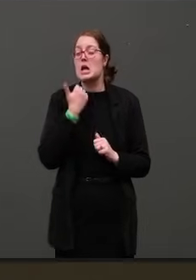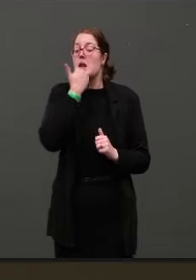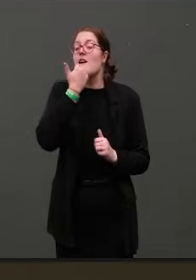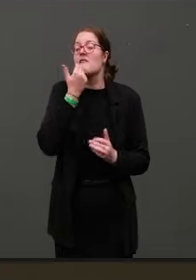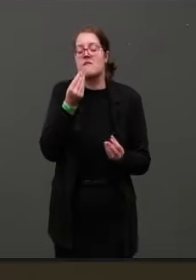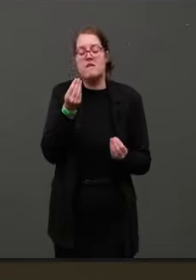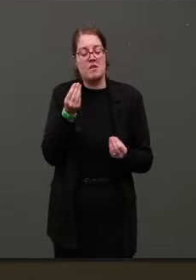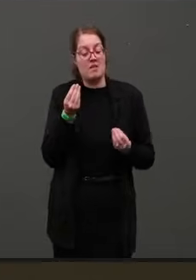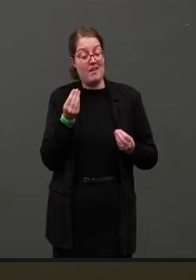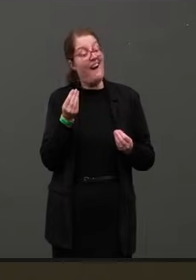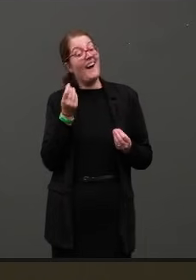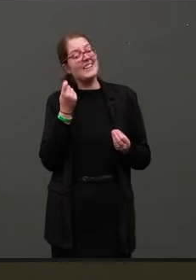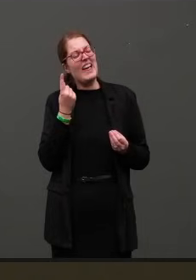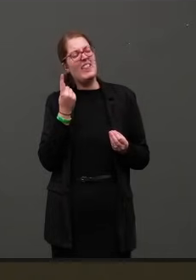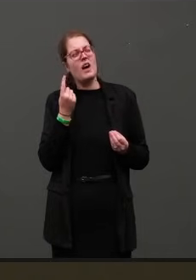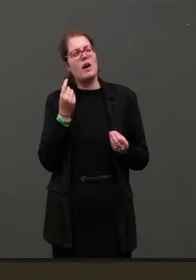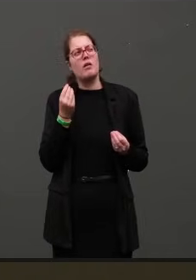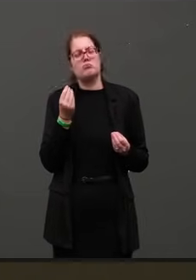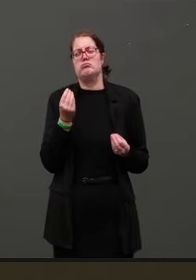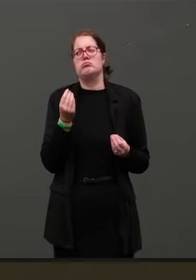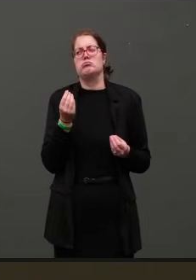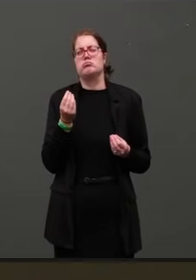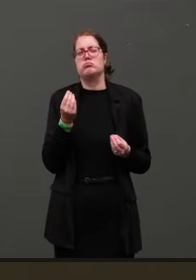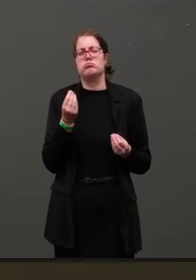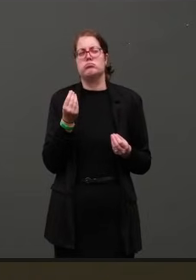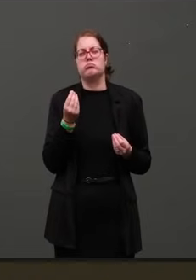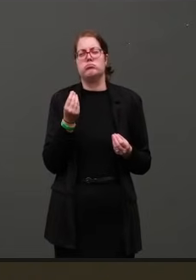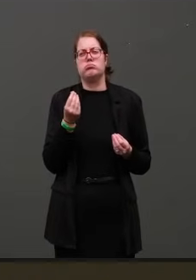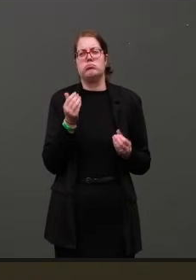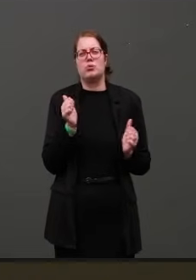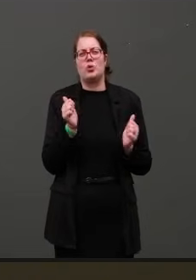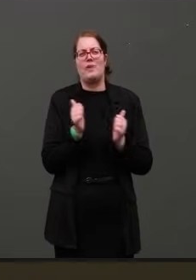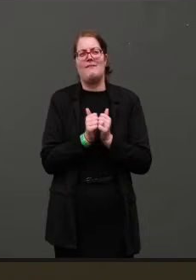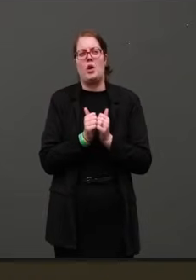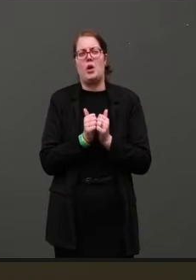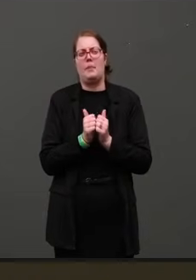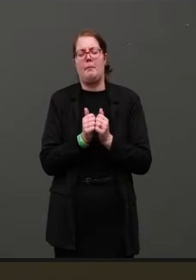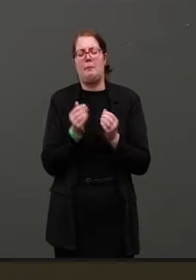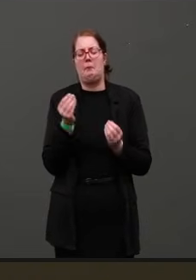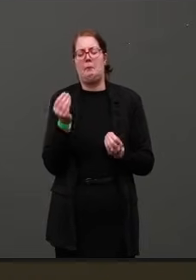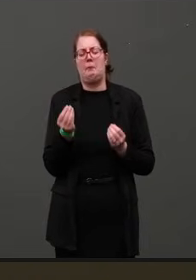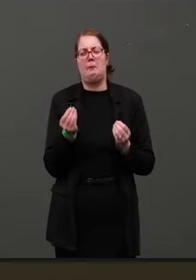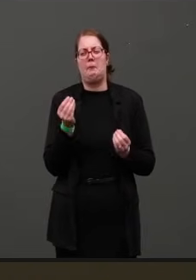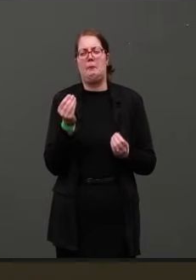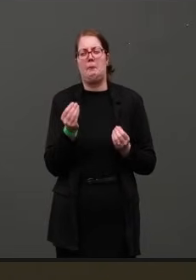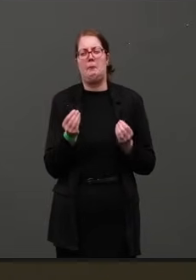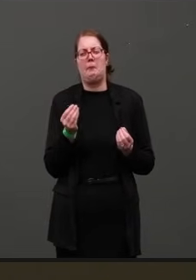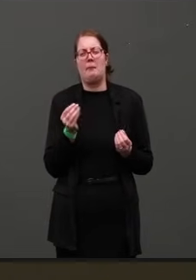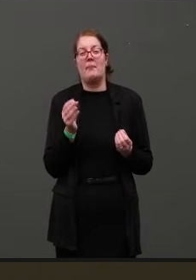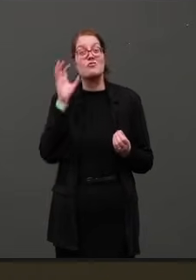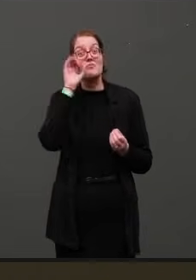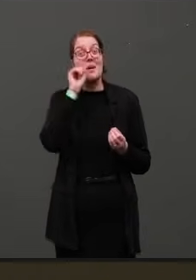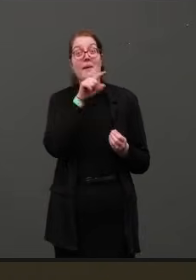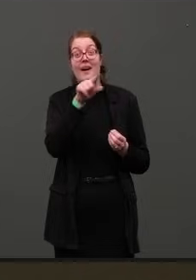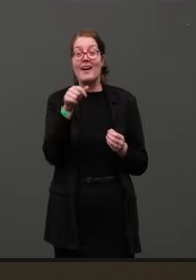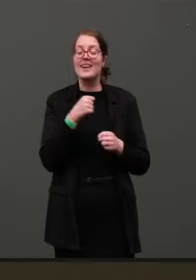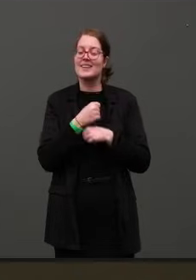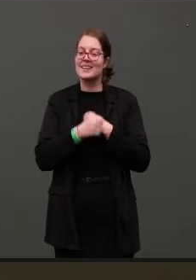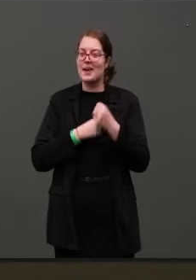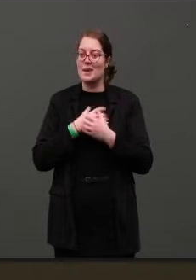that. But it didn't actually confirm that for you. People remember how that game made them